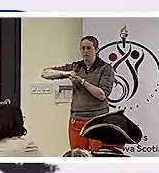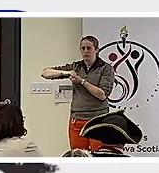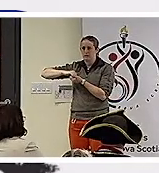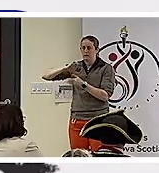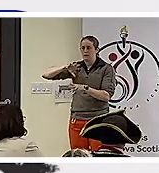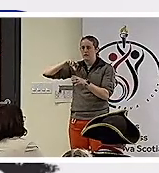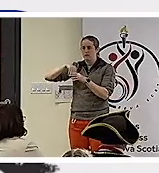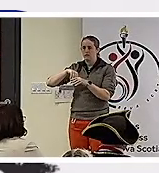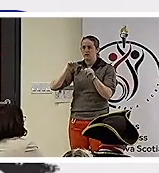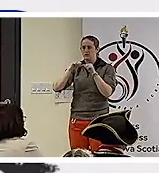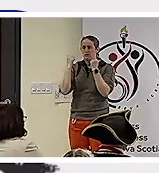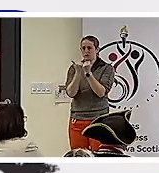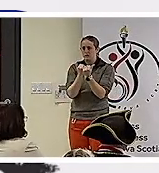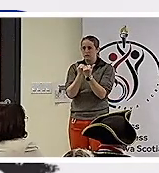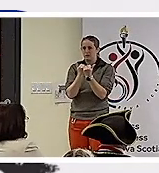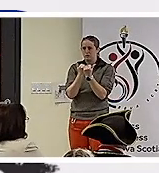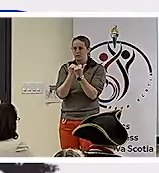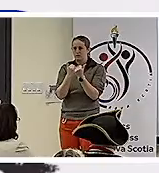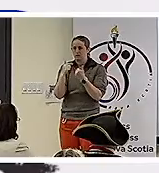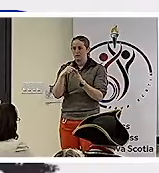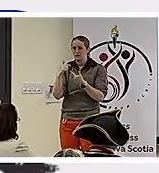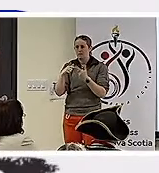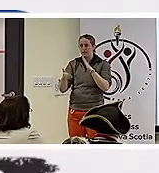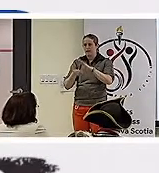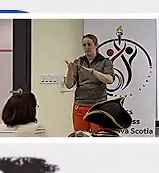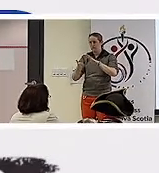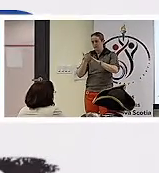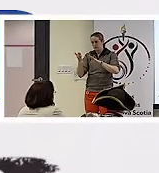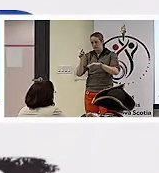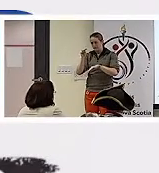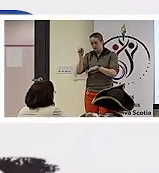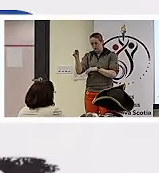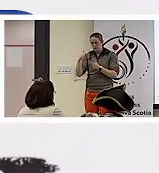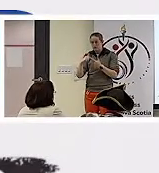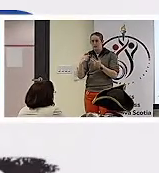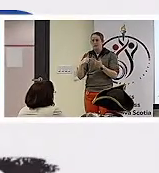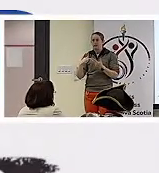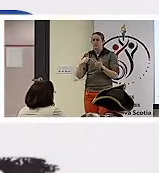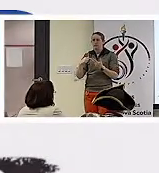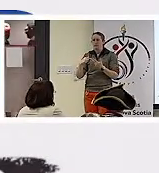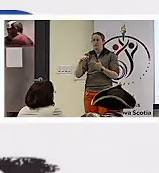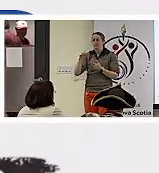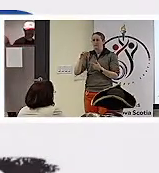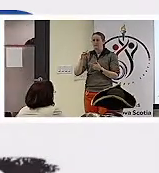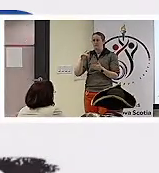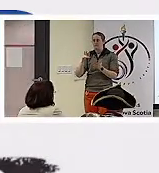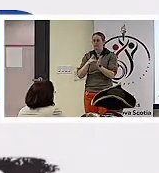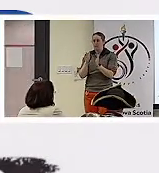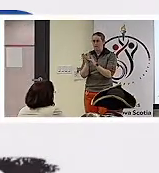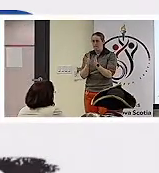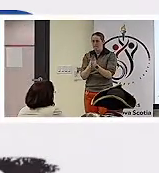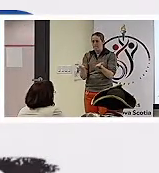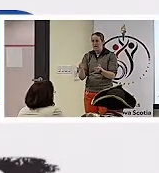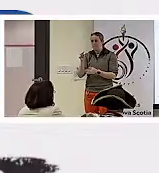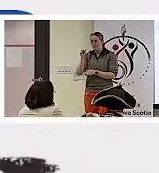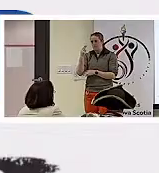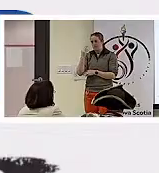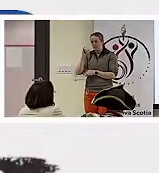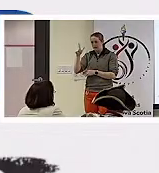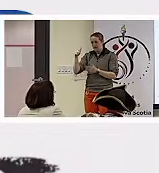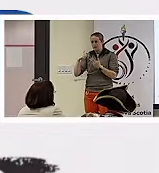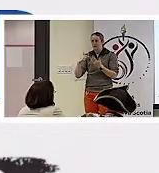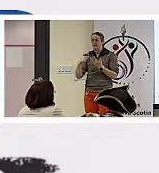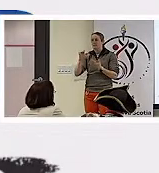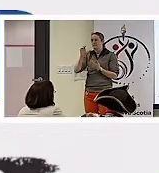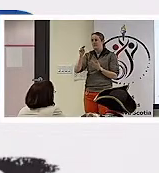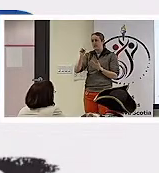of municipalities, the administrators of Nova Scotia, the Village of Bible Hill, I know I'm going to miss them here, CNIB,